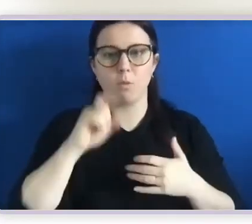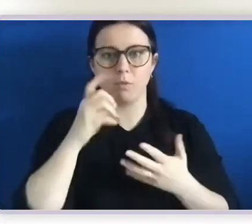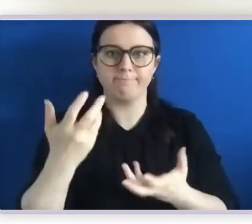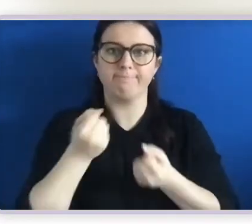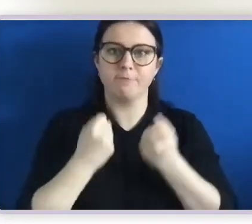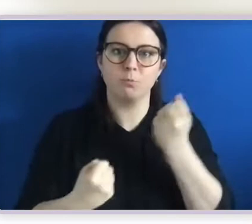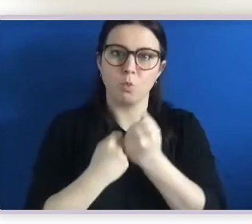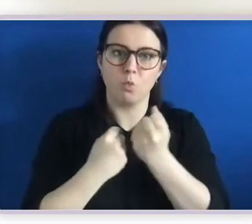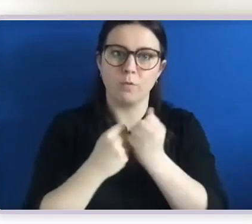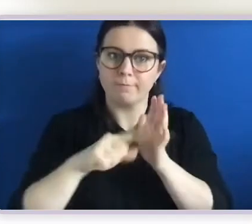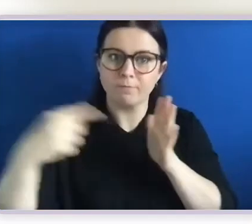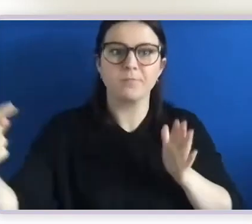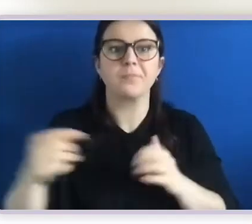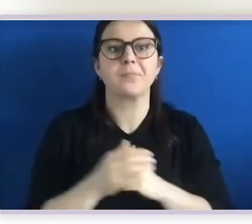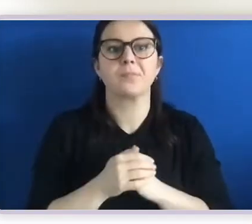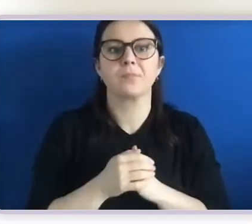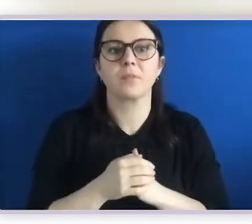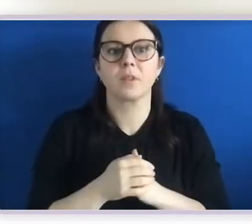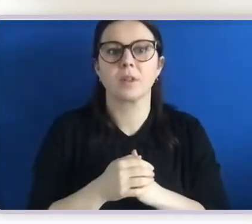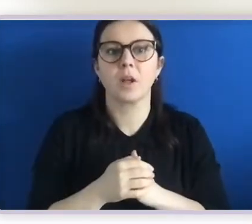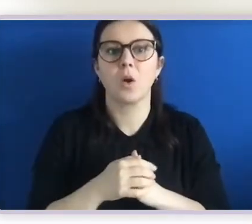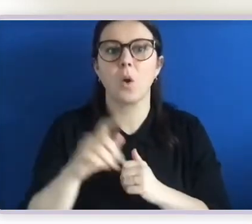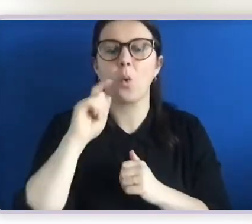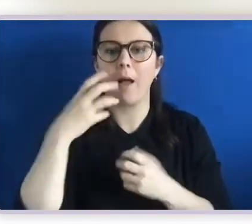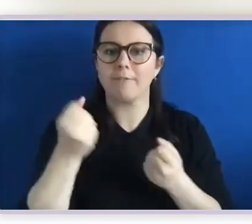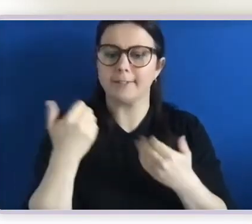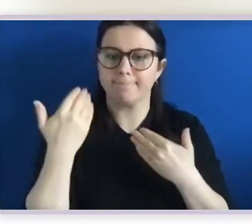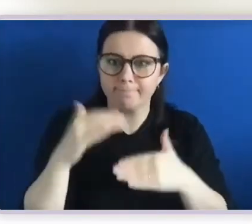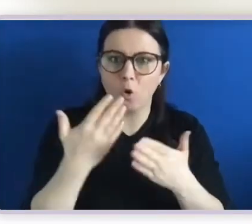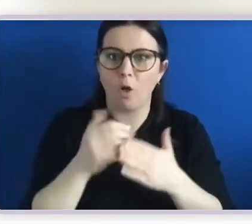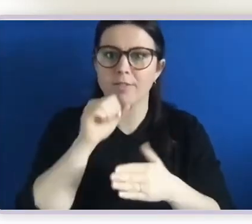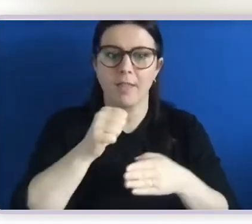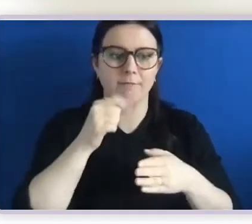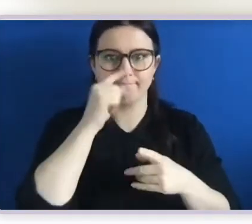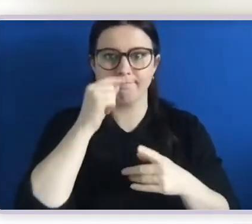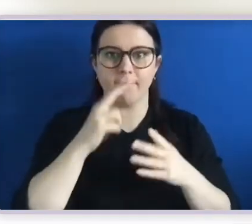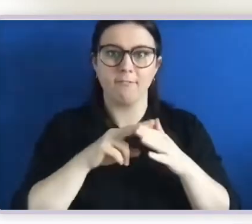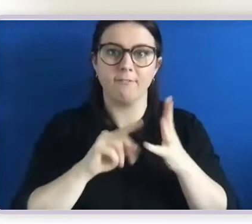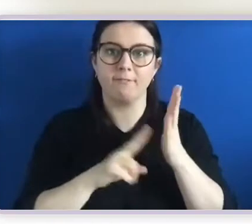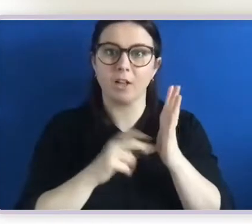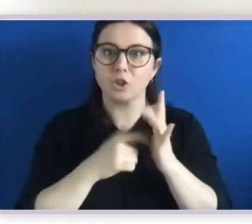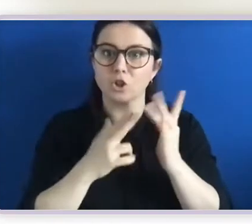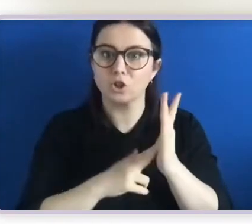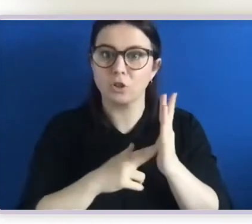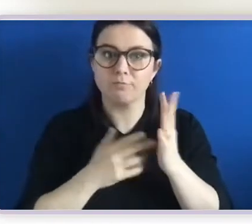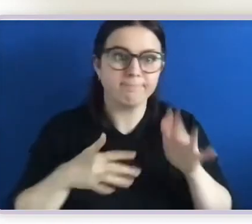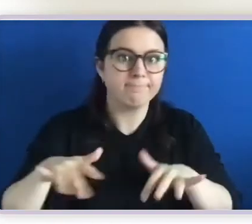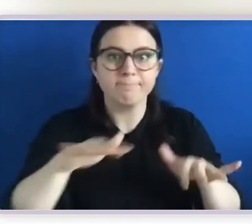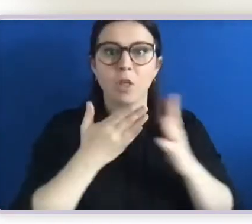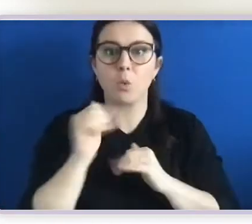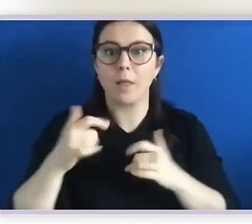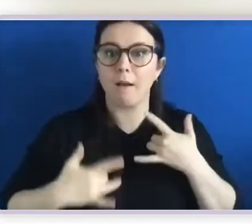substantial with respect to substantial reduced function, and also includes people with mental